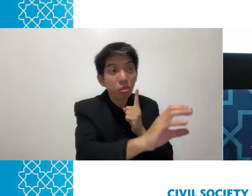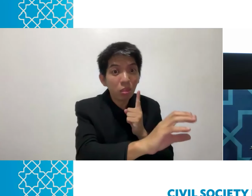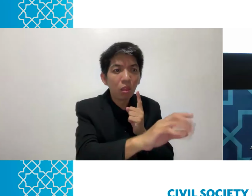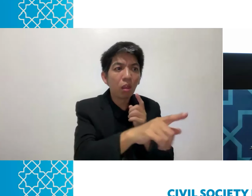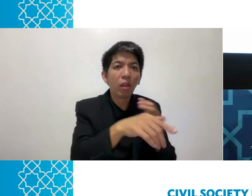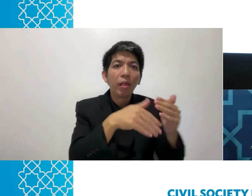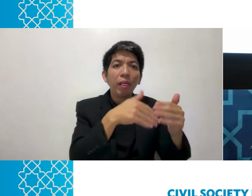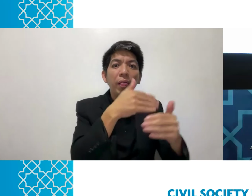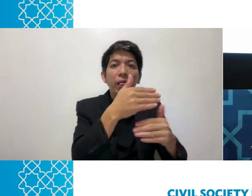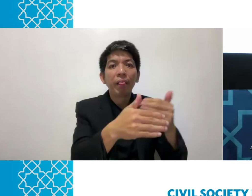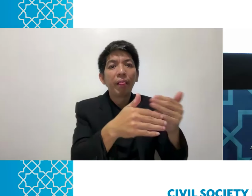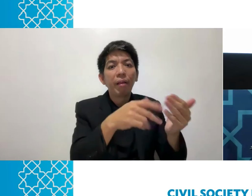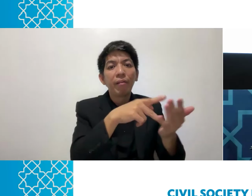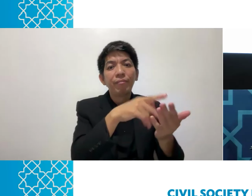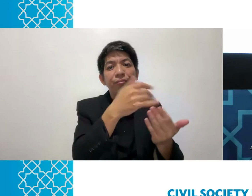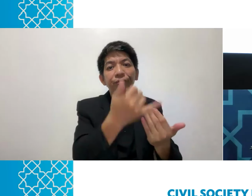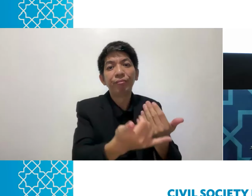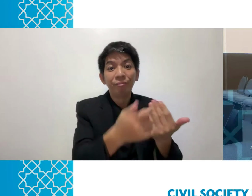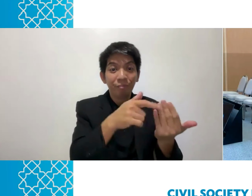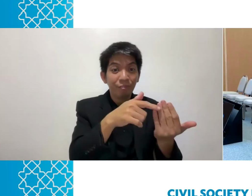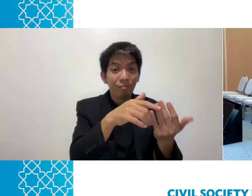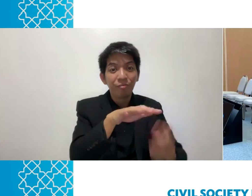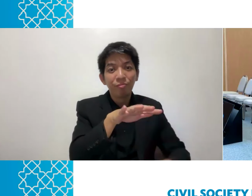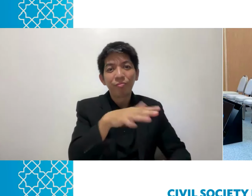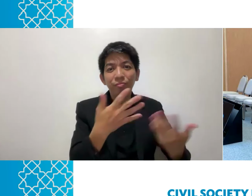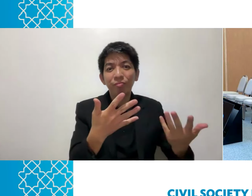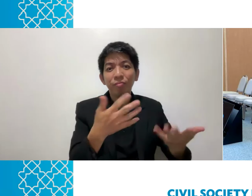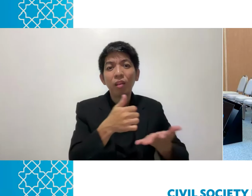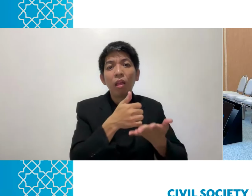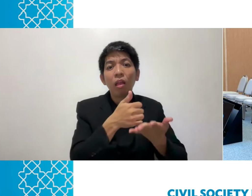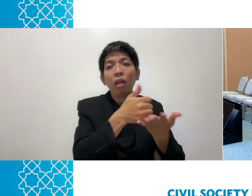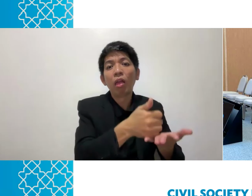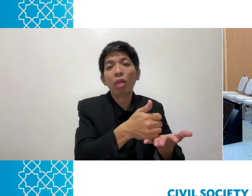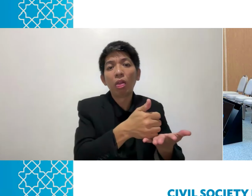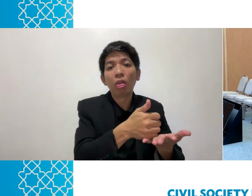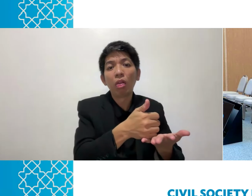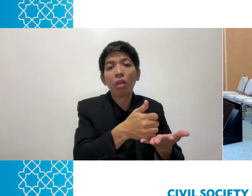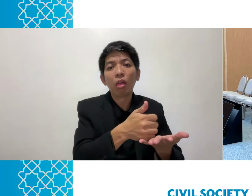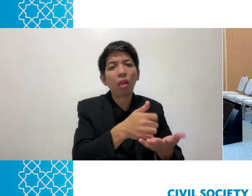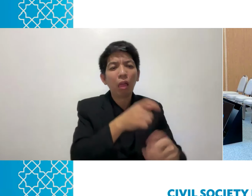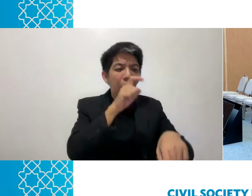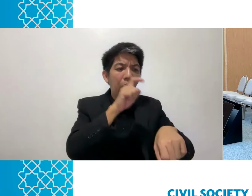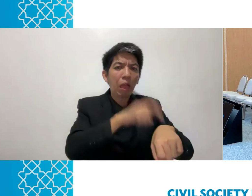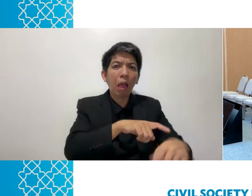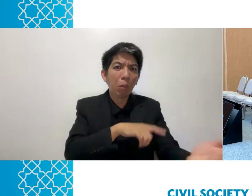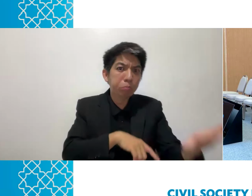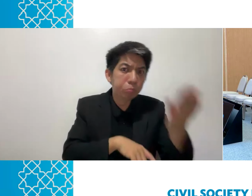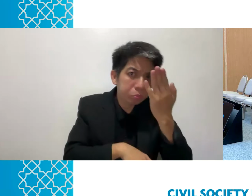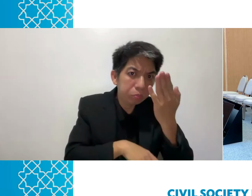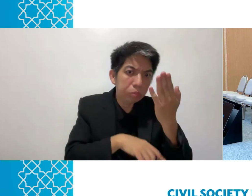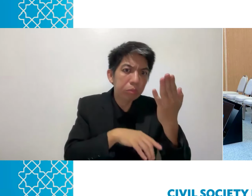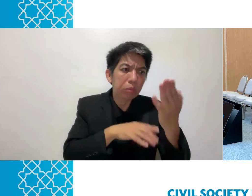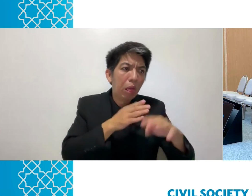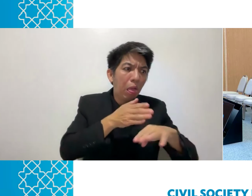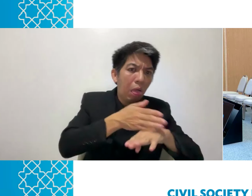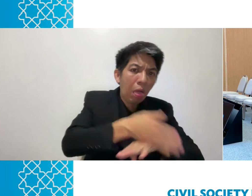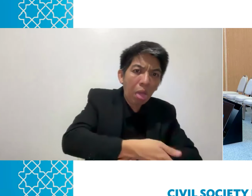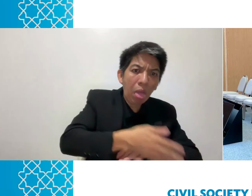quite limited. But there's a limitation to what we can do. So I think we should work with them to develop